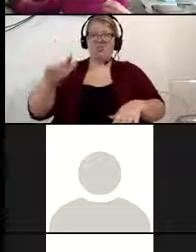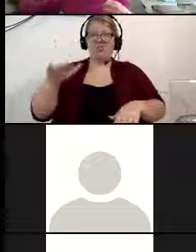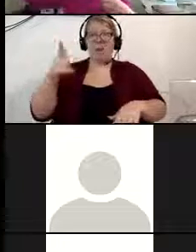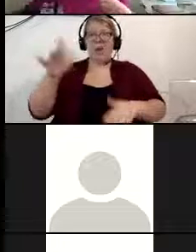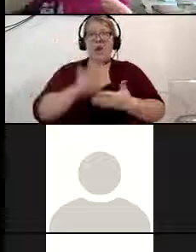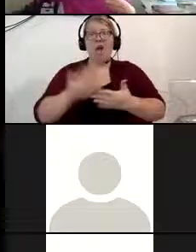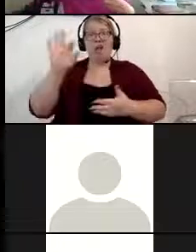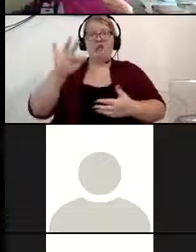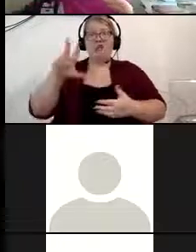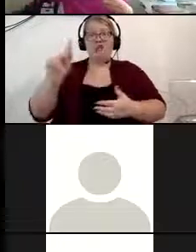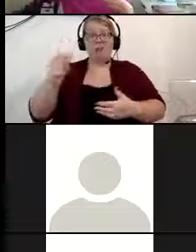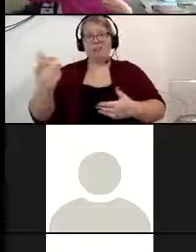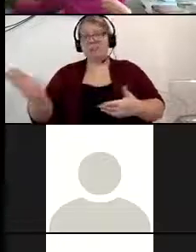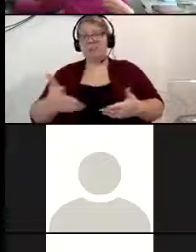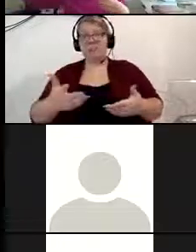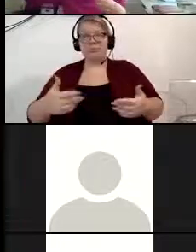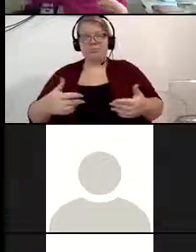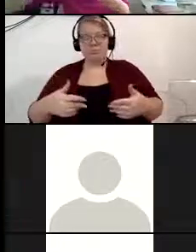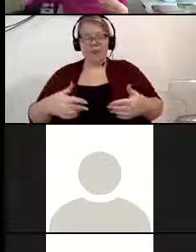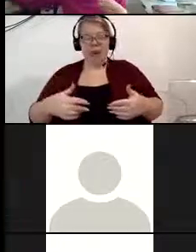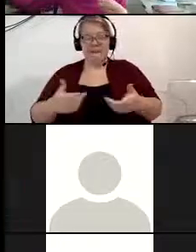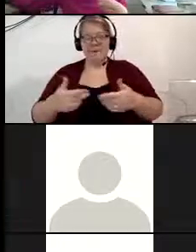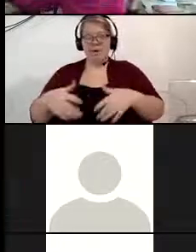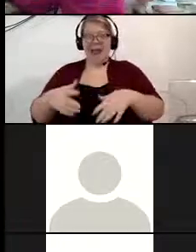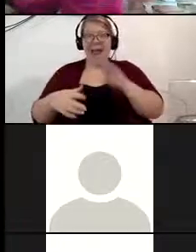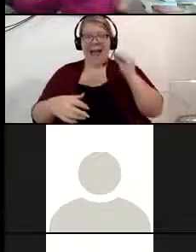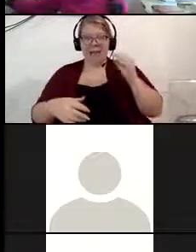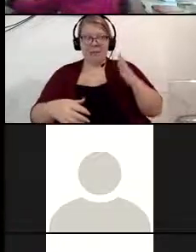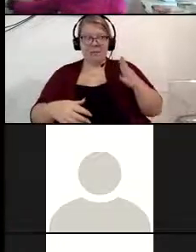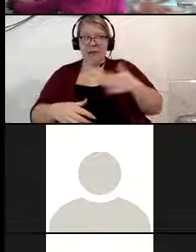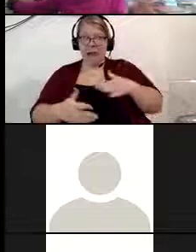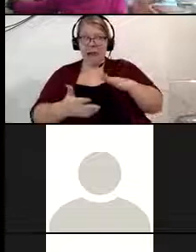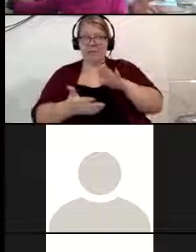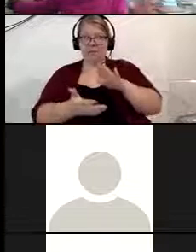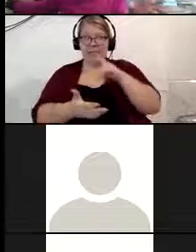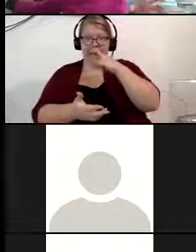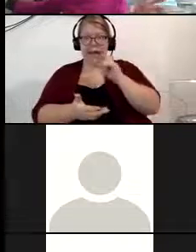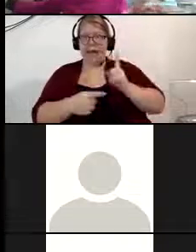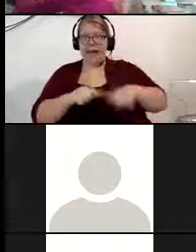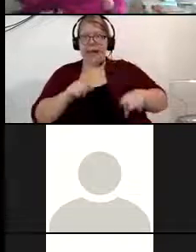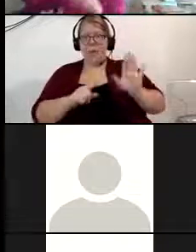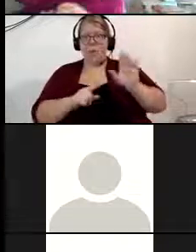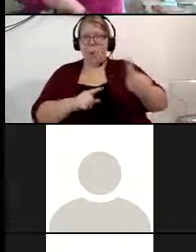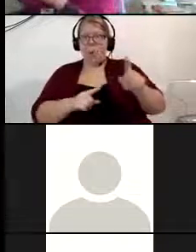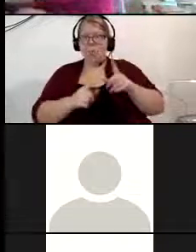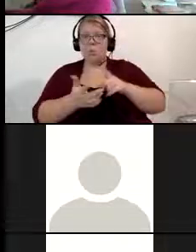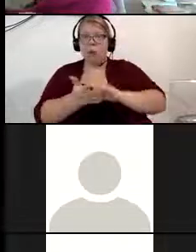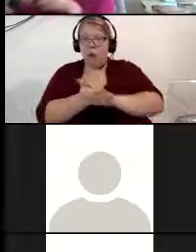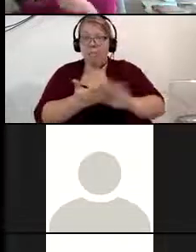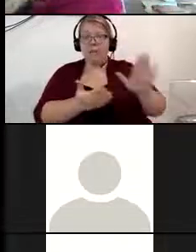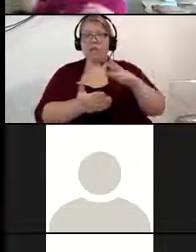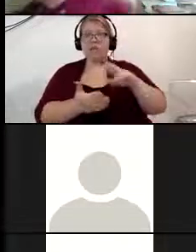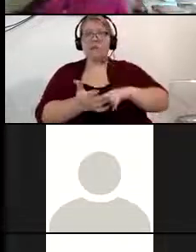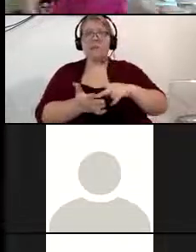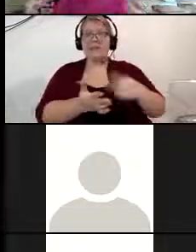college. And so they're earning less their whole lifetime because they never went to college, and their children